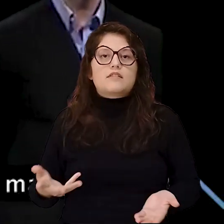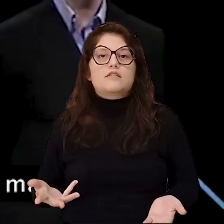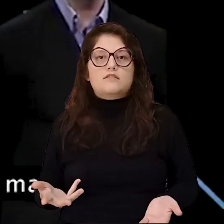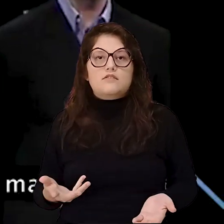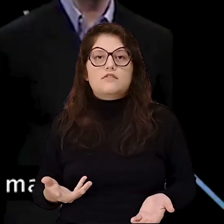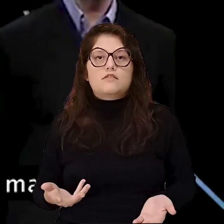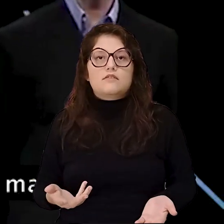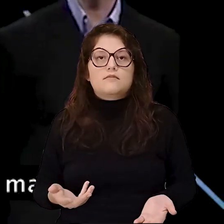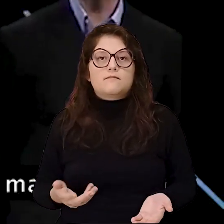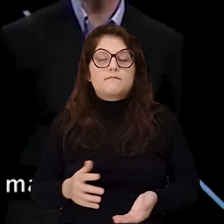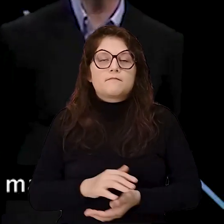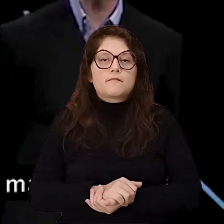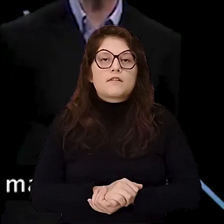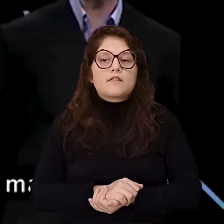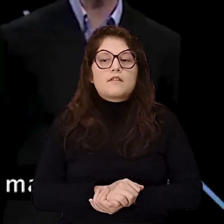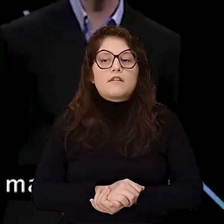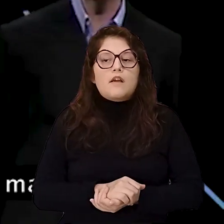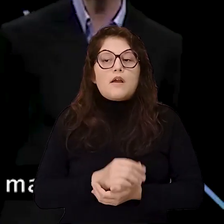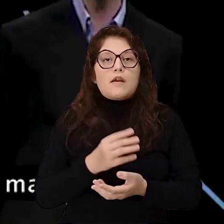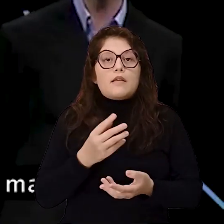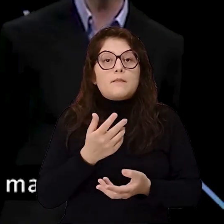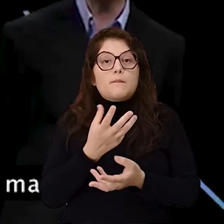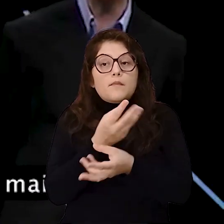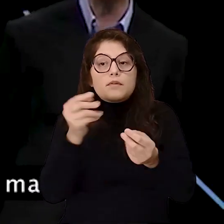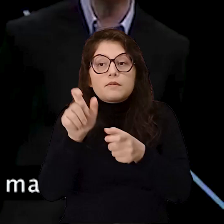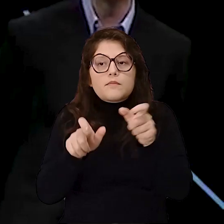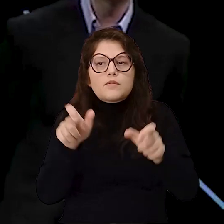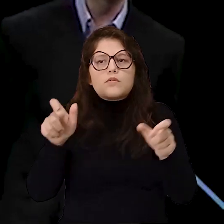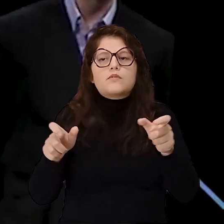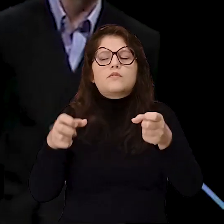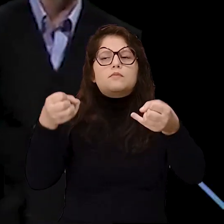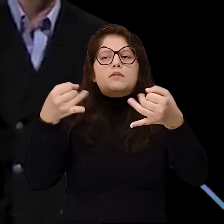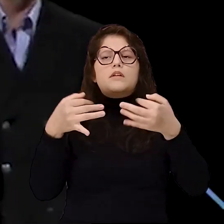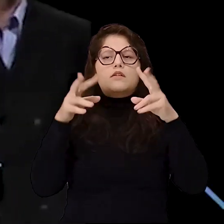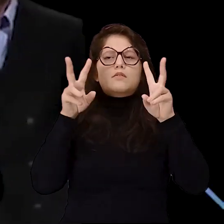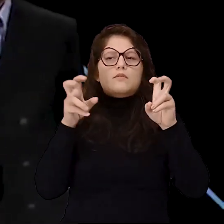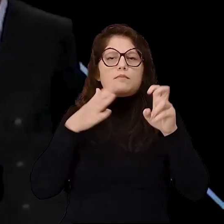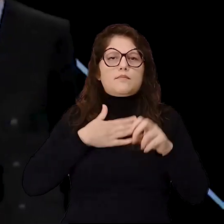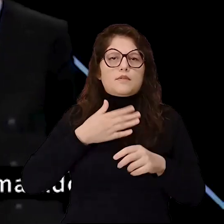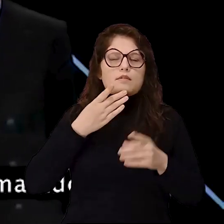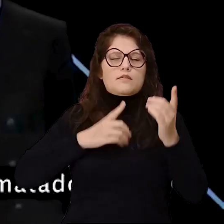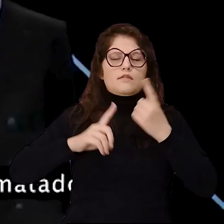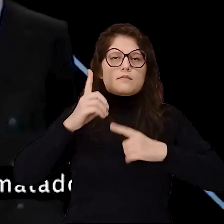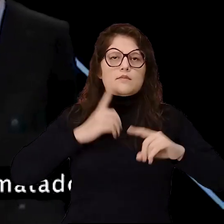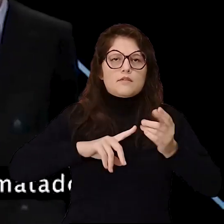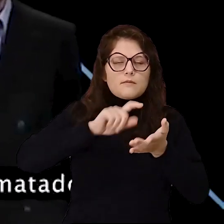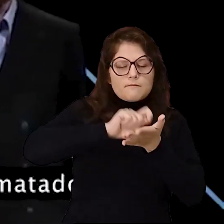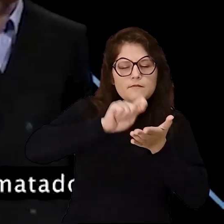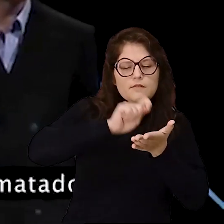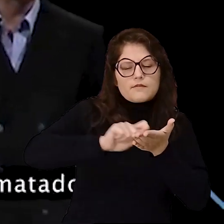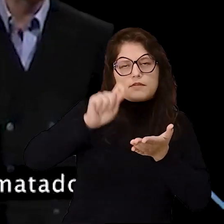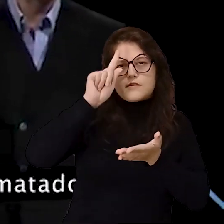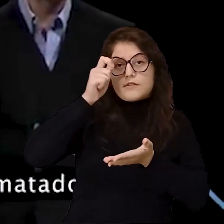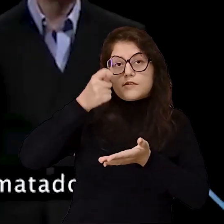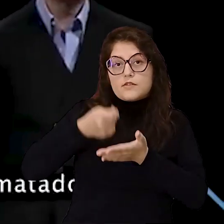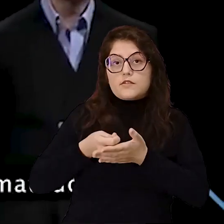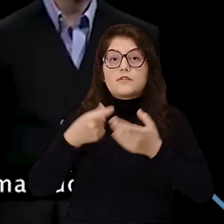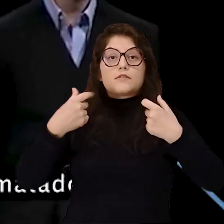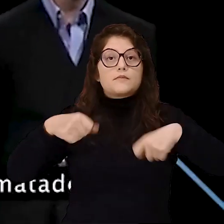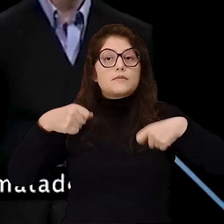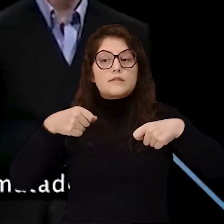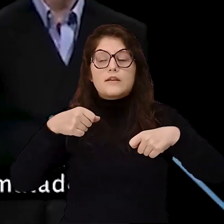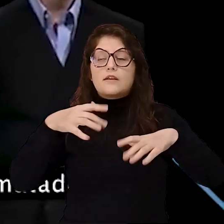people guessed between 15 and 20 times as many little monsters as they had actually killed.